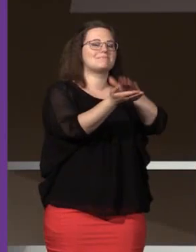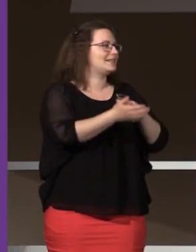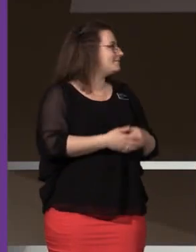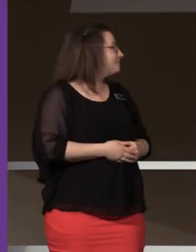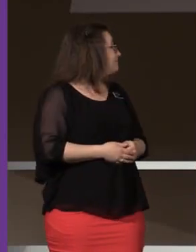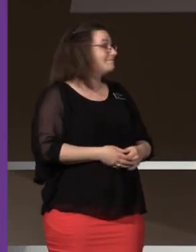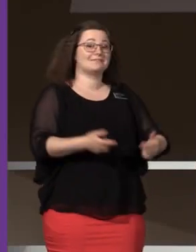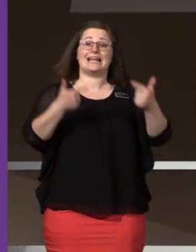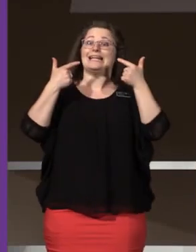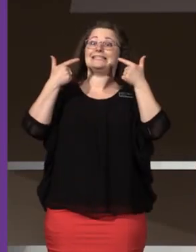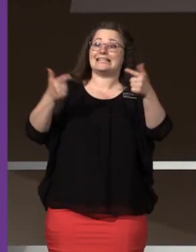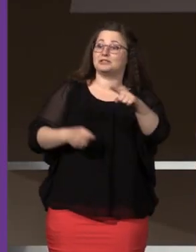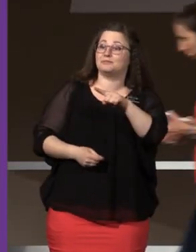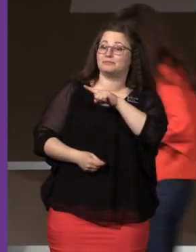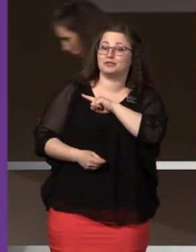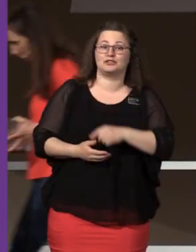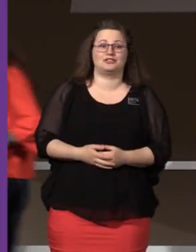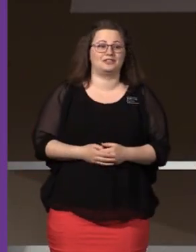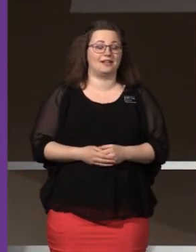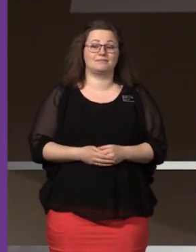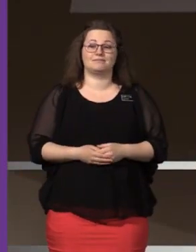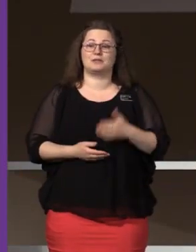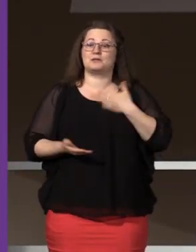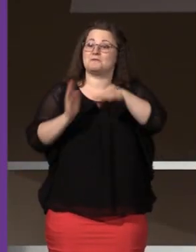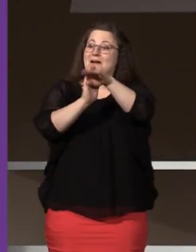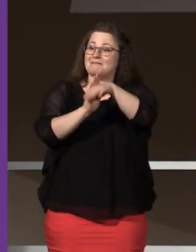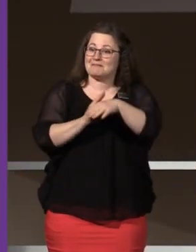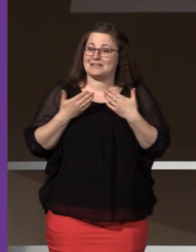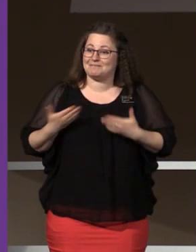Thank you very much. Thank you. Good afternoon.